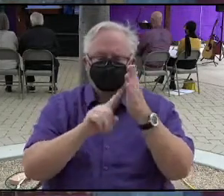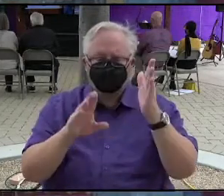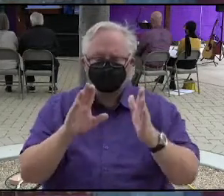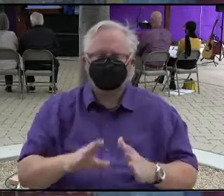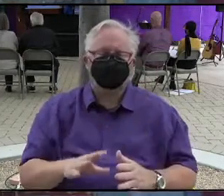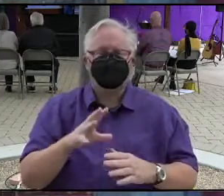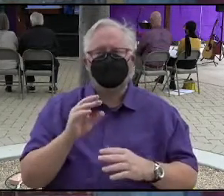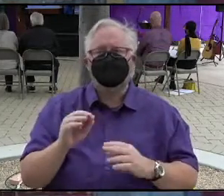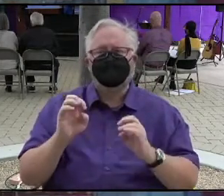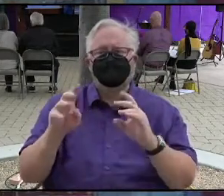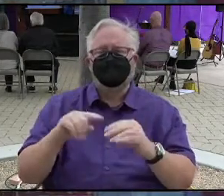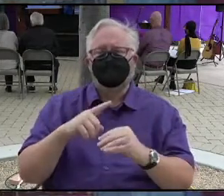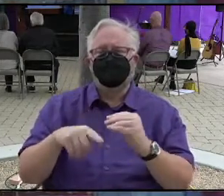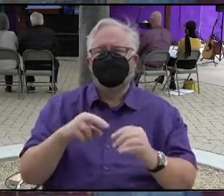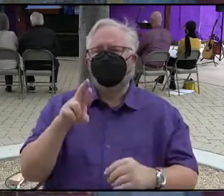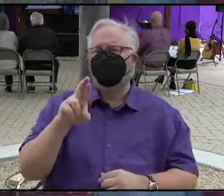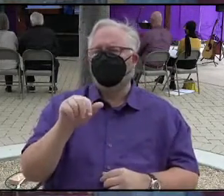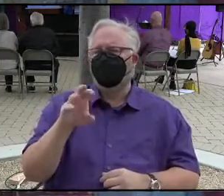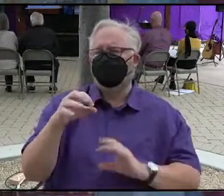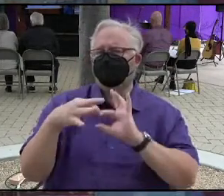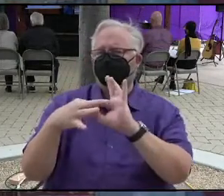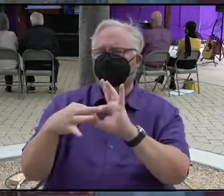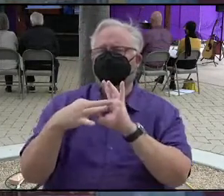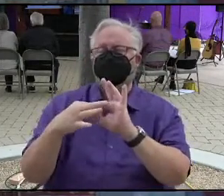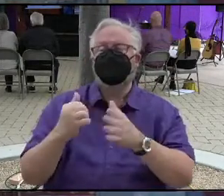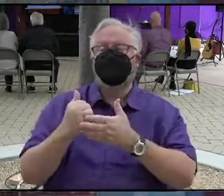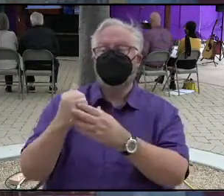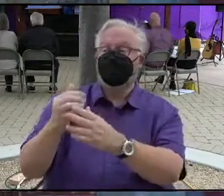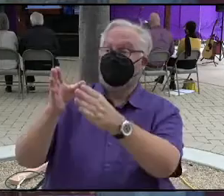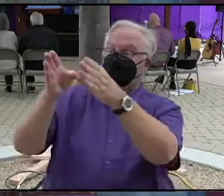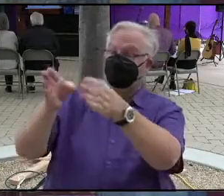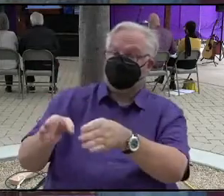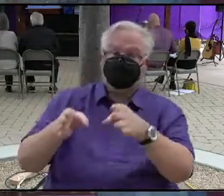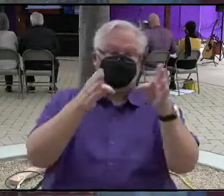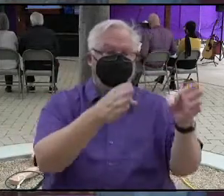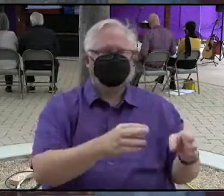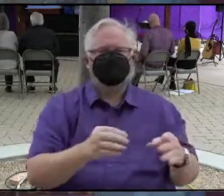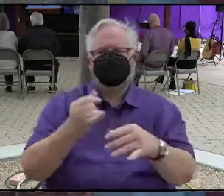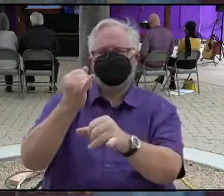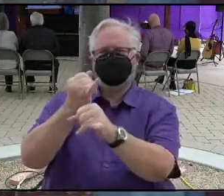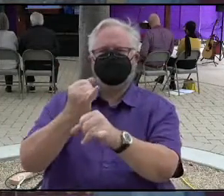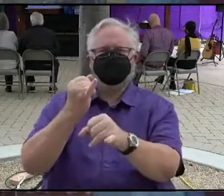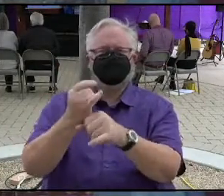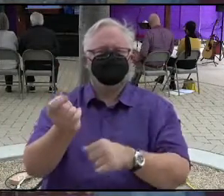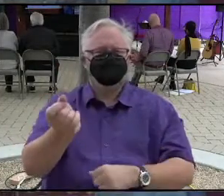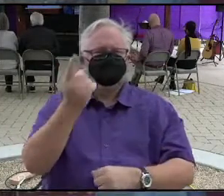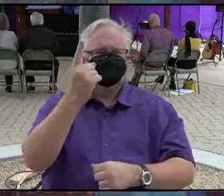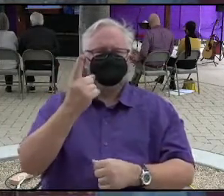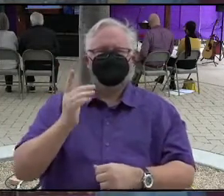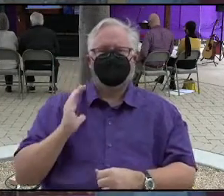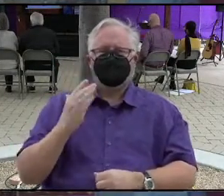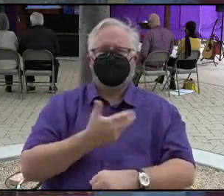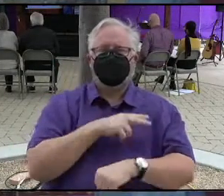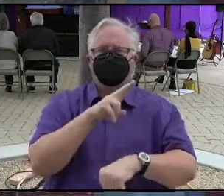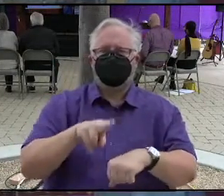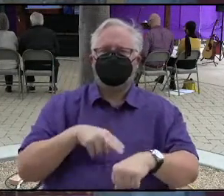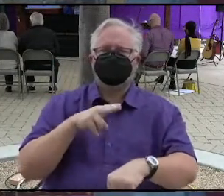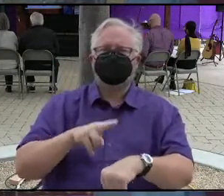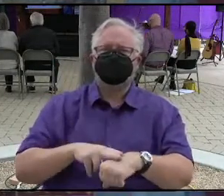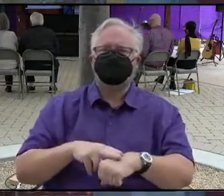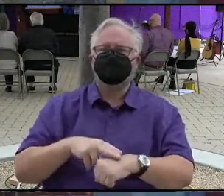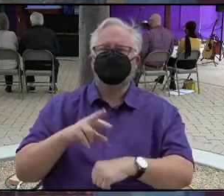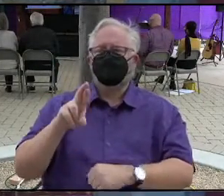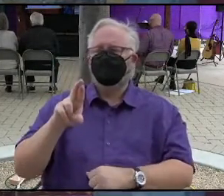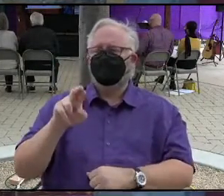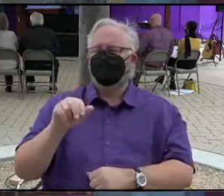race relationships. He helps individuals and institutions understand the history of our nation's racial